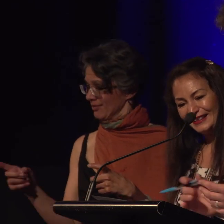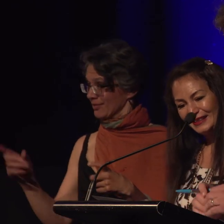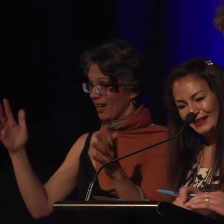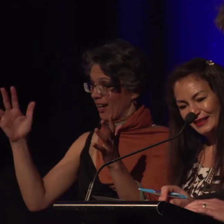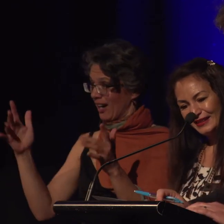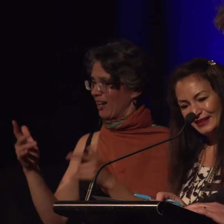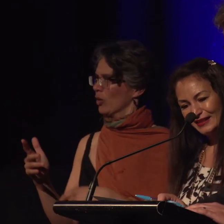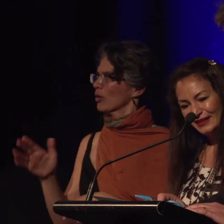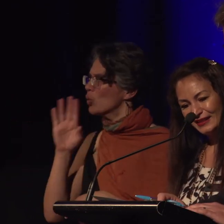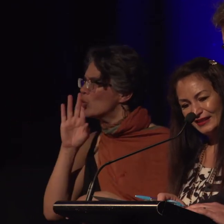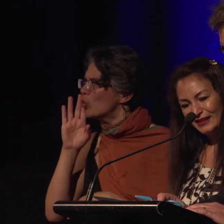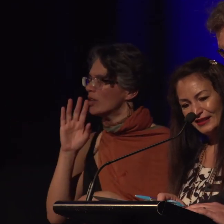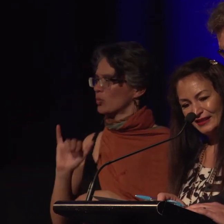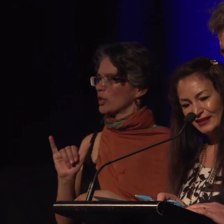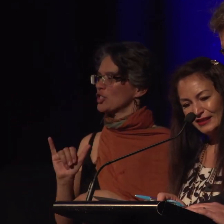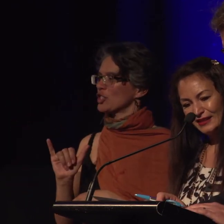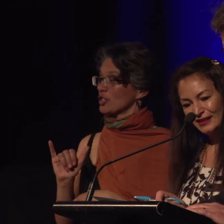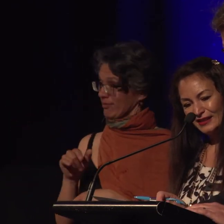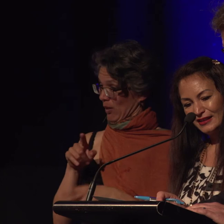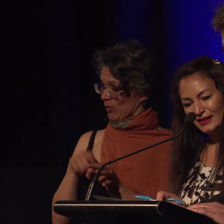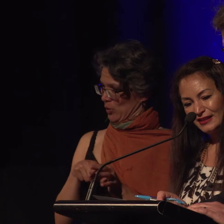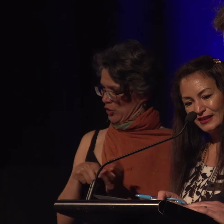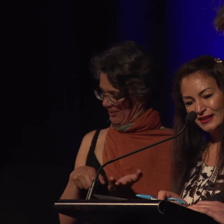see what happens. The question is from Grant McDermott.